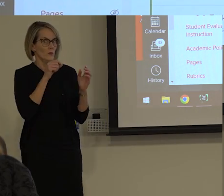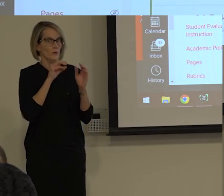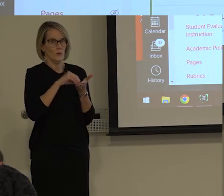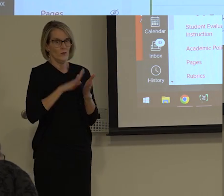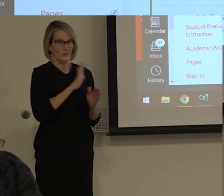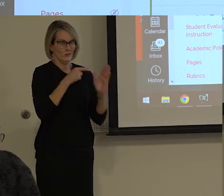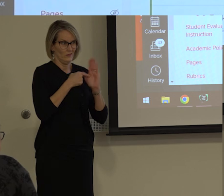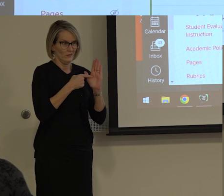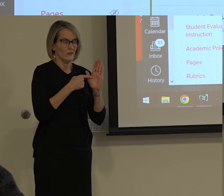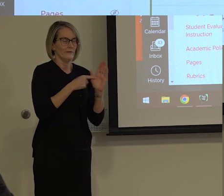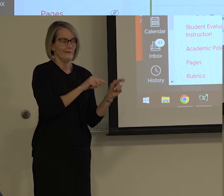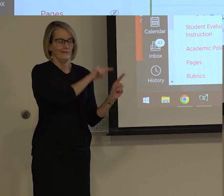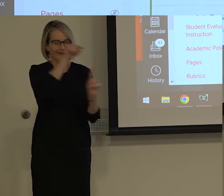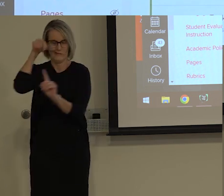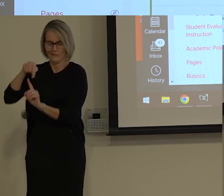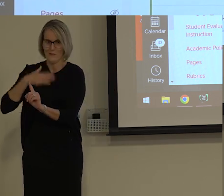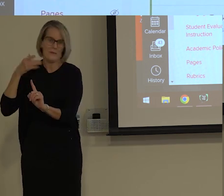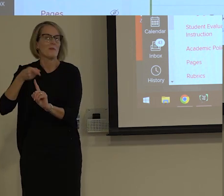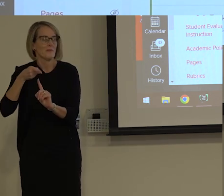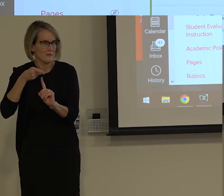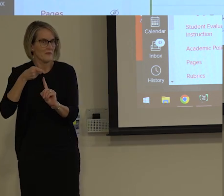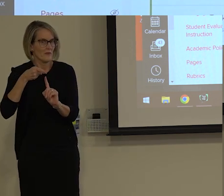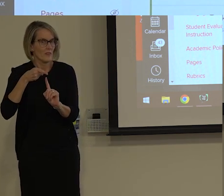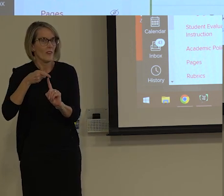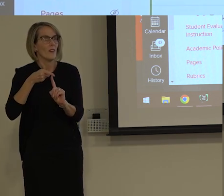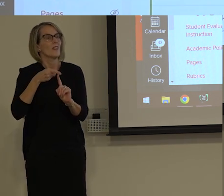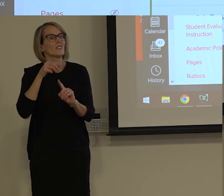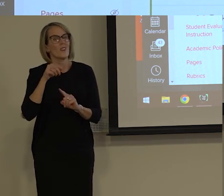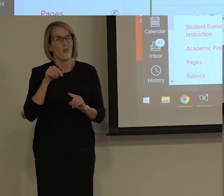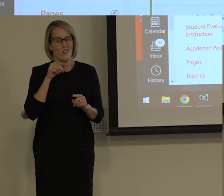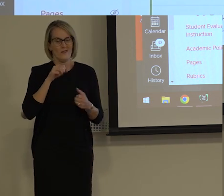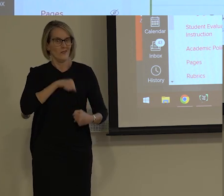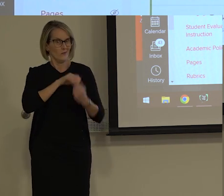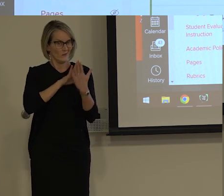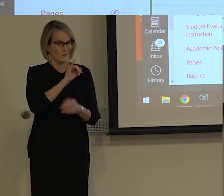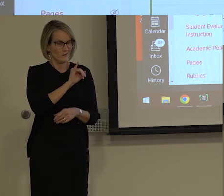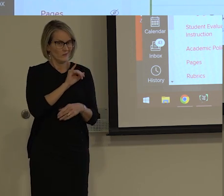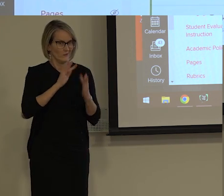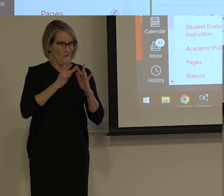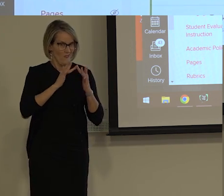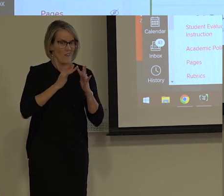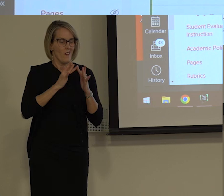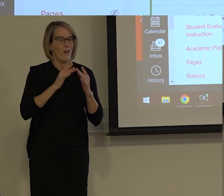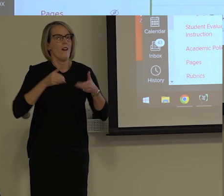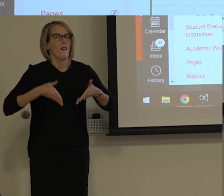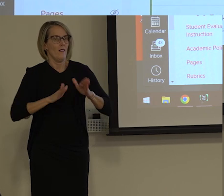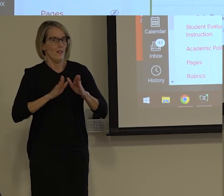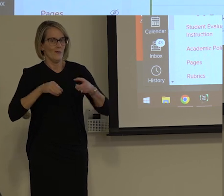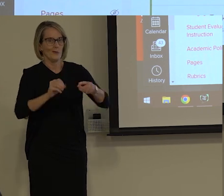level French courses. That is, this mode allows students to interact with the material in a way they cannot in the traditional classroom